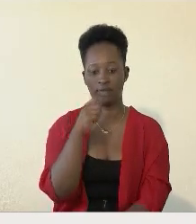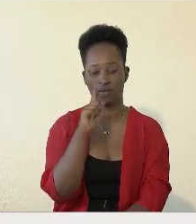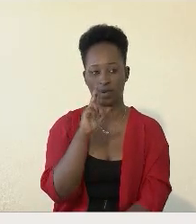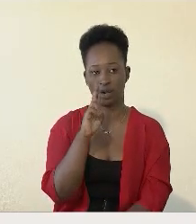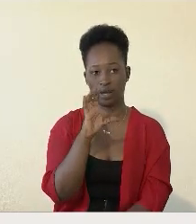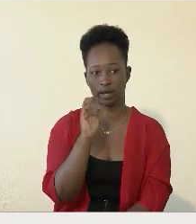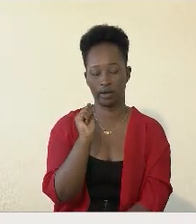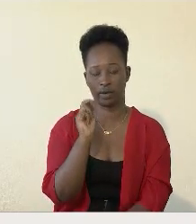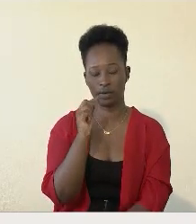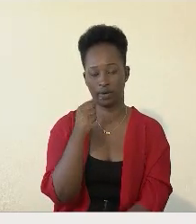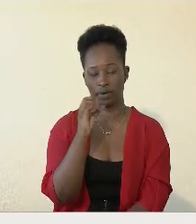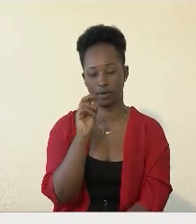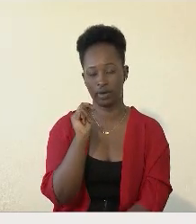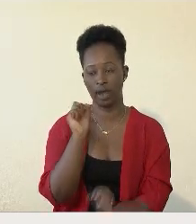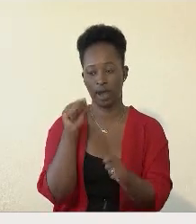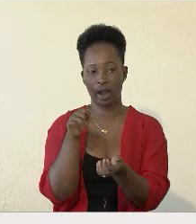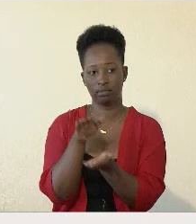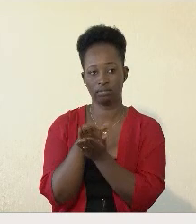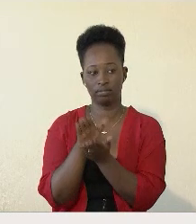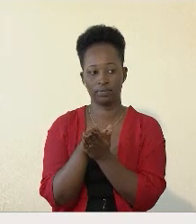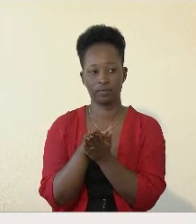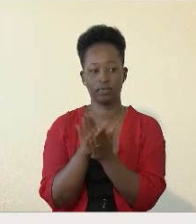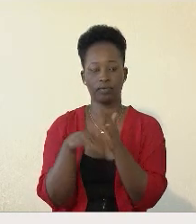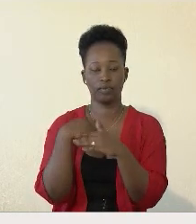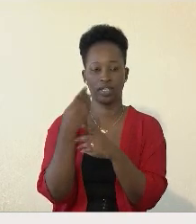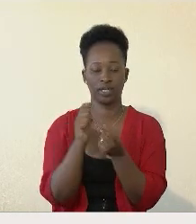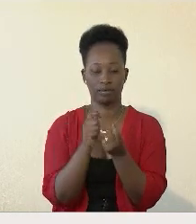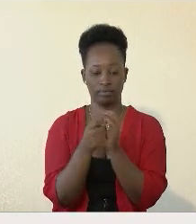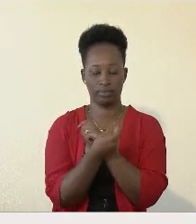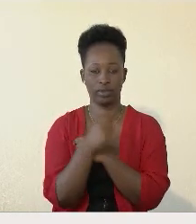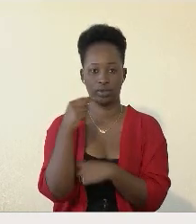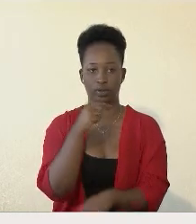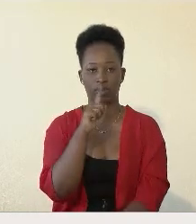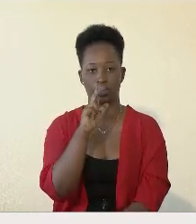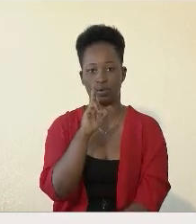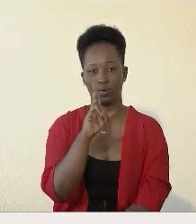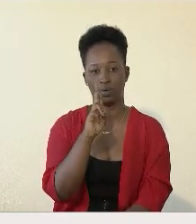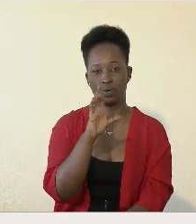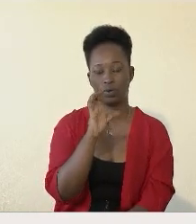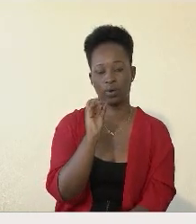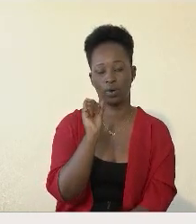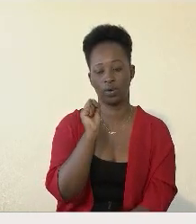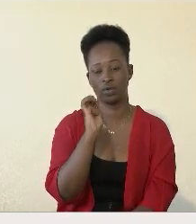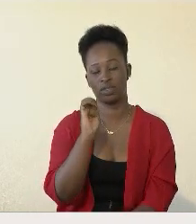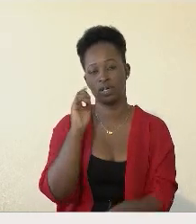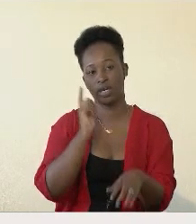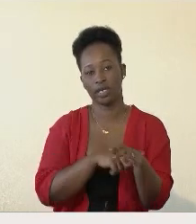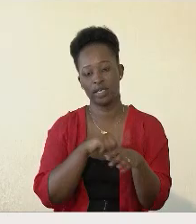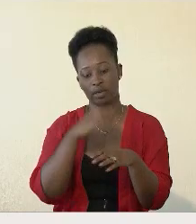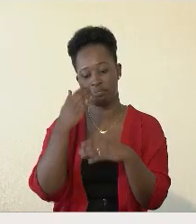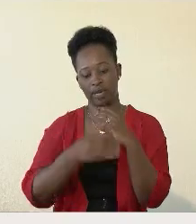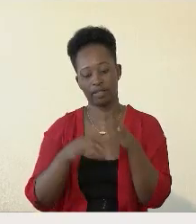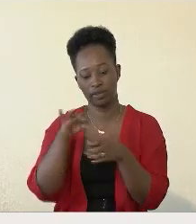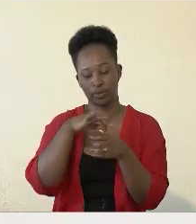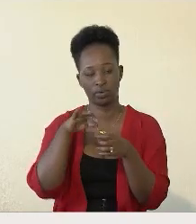stored glycogen to glucose when the blood sugar levels are below the normal. Once